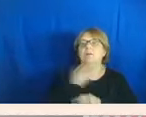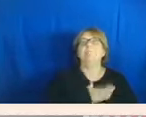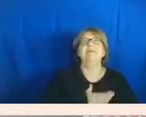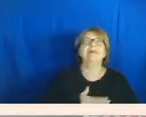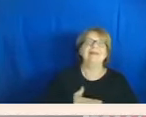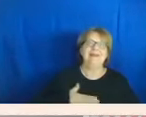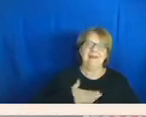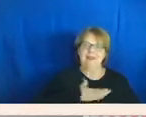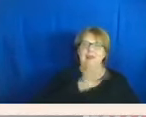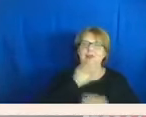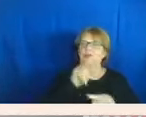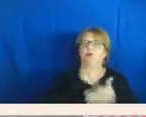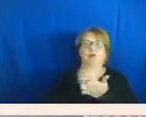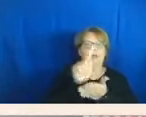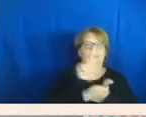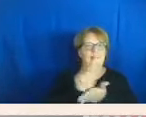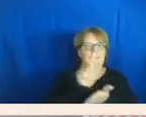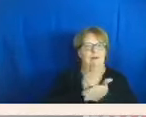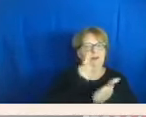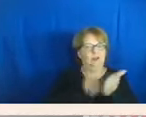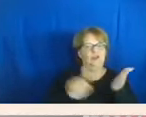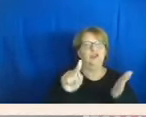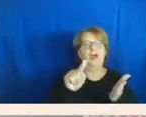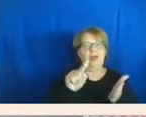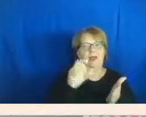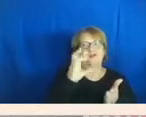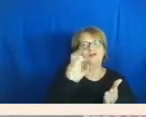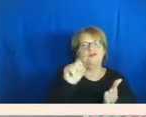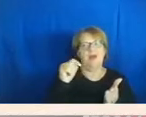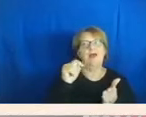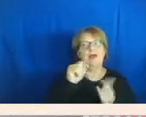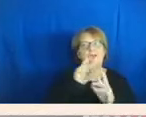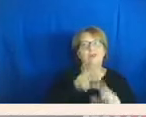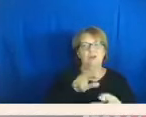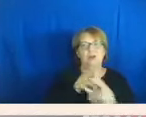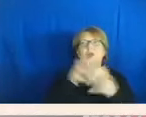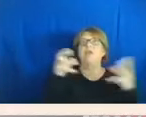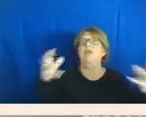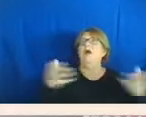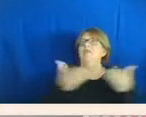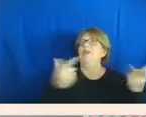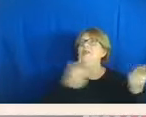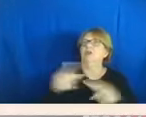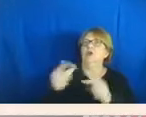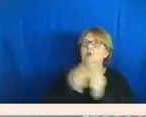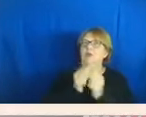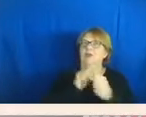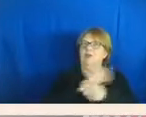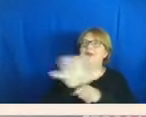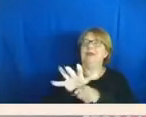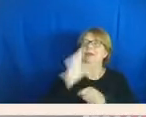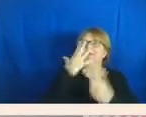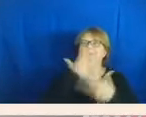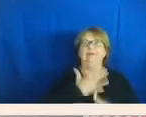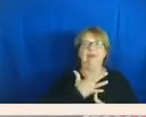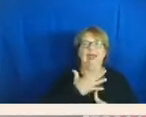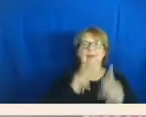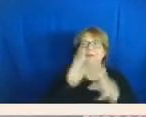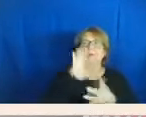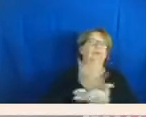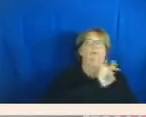check your credit report. There's a lot of stuff going on with this pandemic, and it's quite sad that people will take advantage of